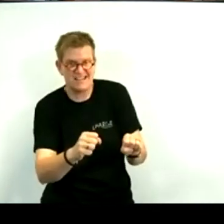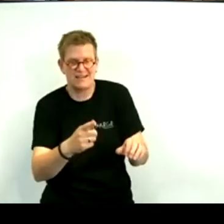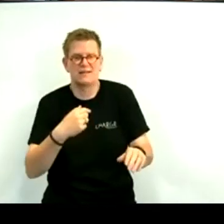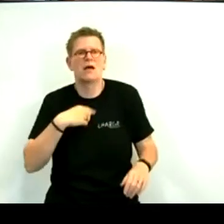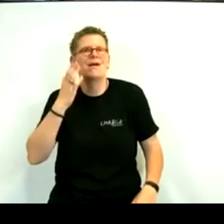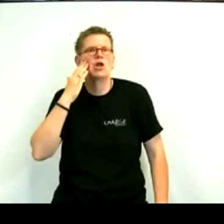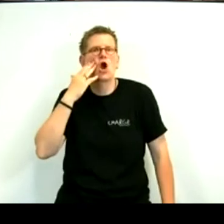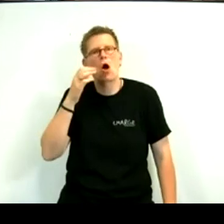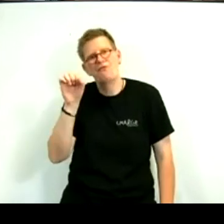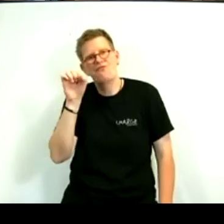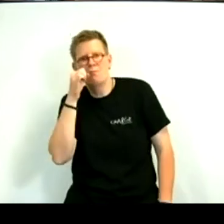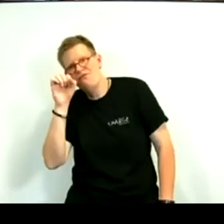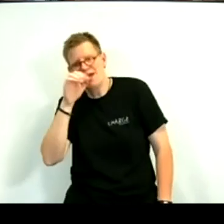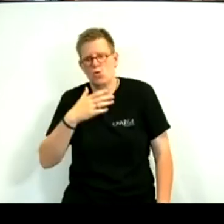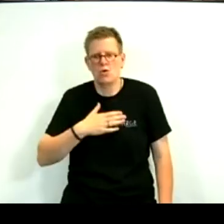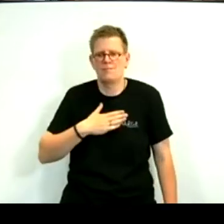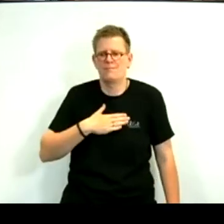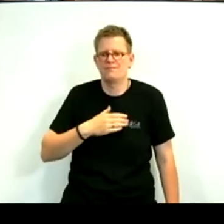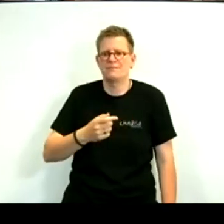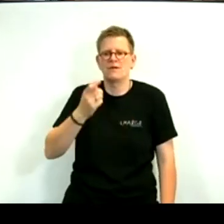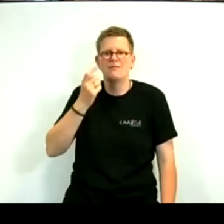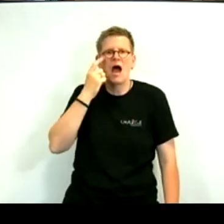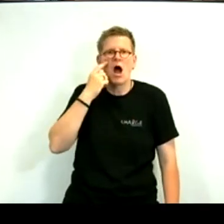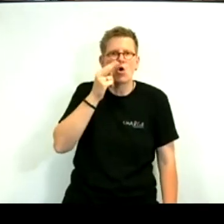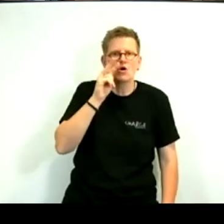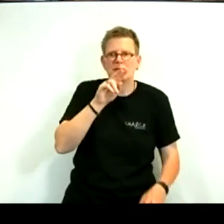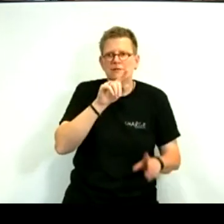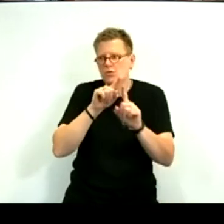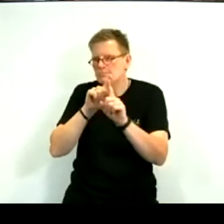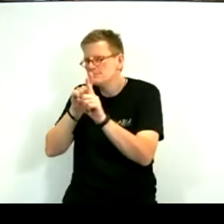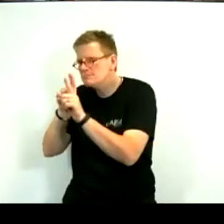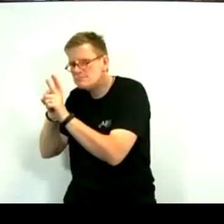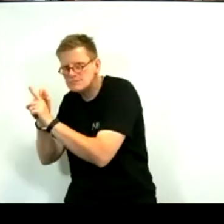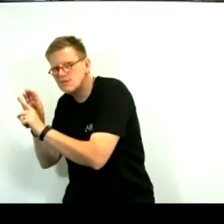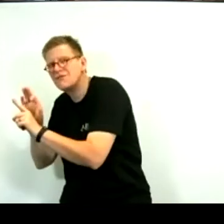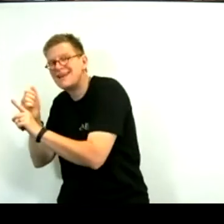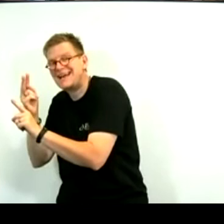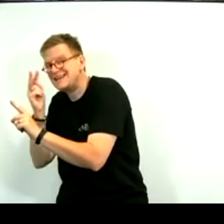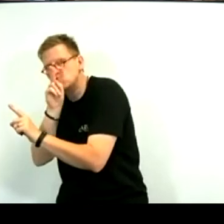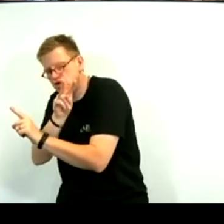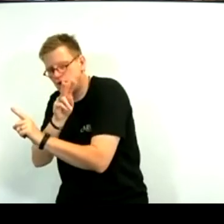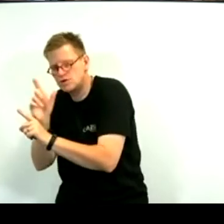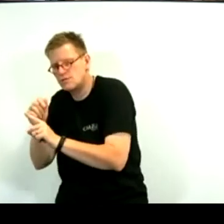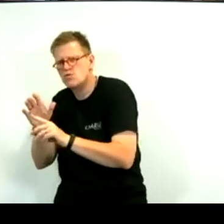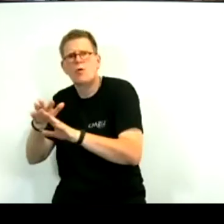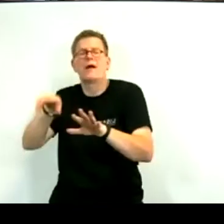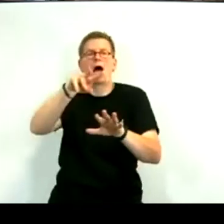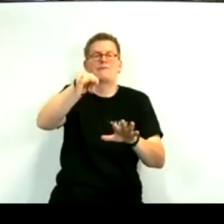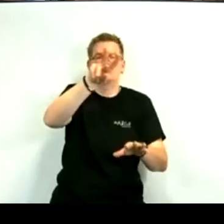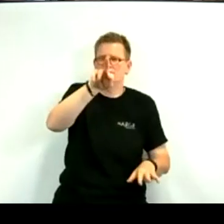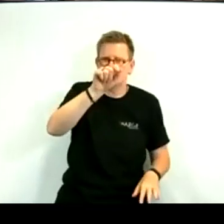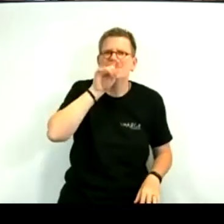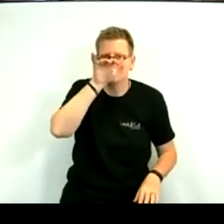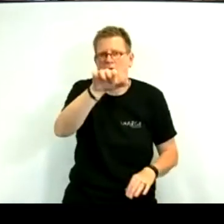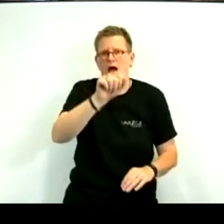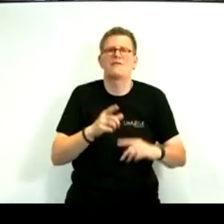with my head and I don't look at Claudia anymore. I have to search. Oh, there she is. Now I find her. But then when I come